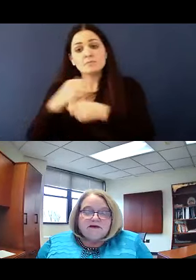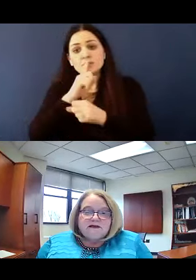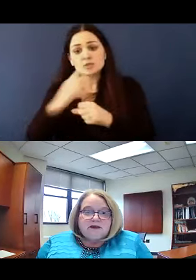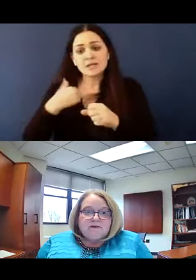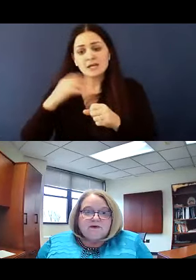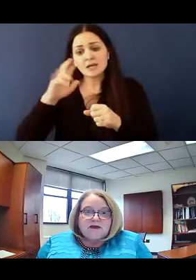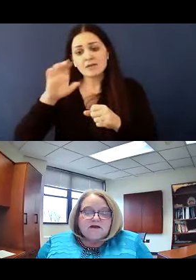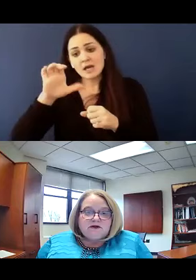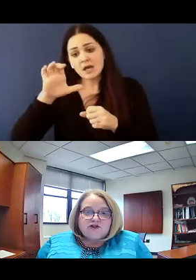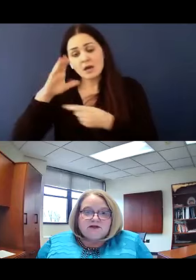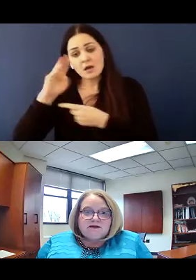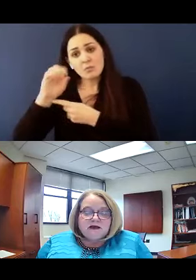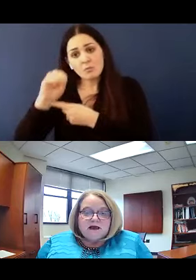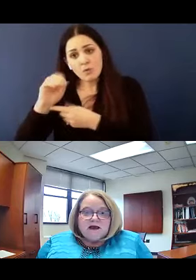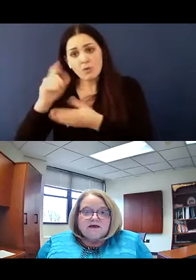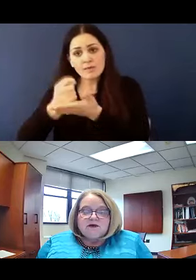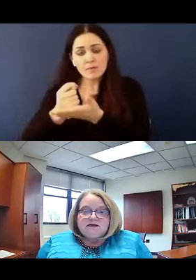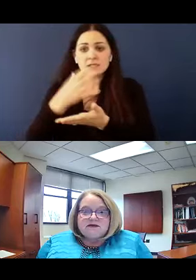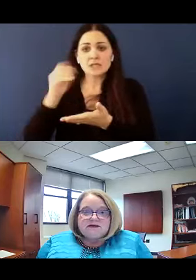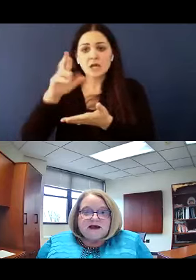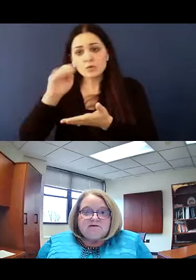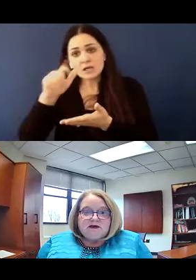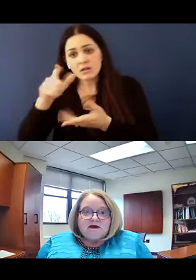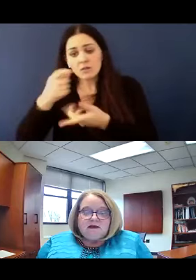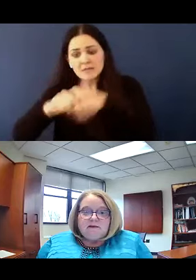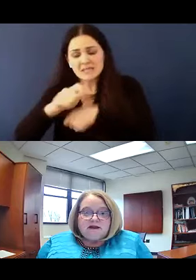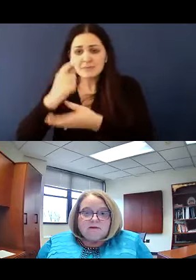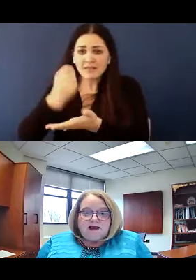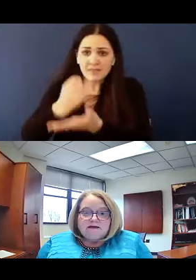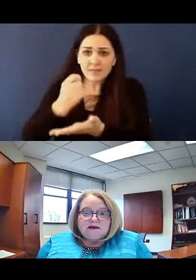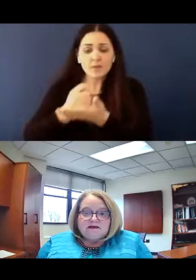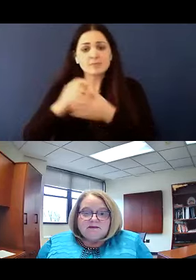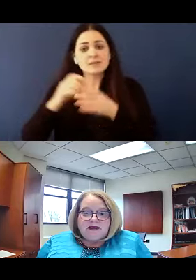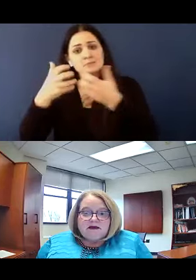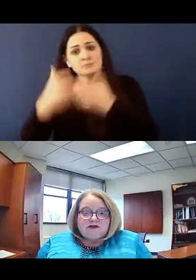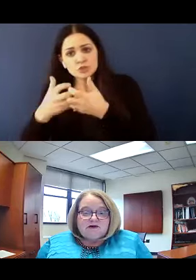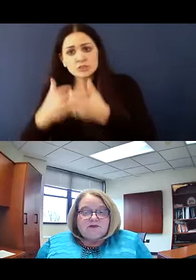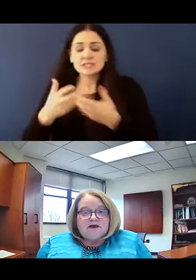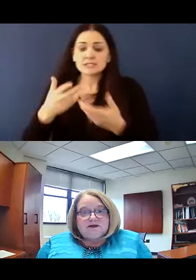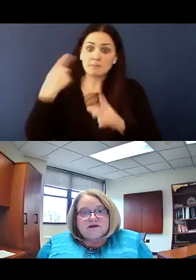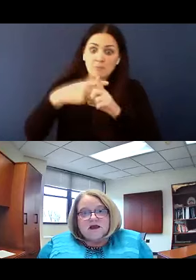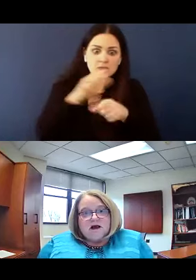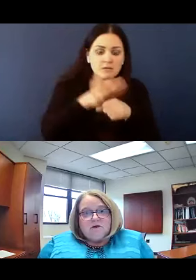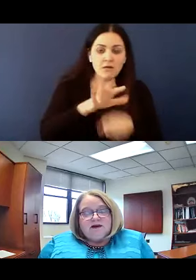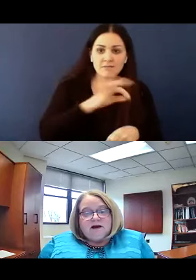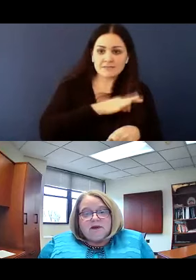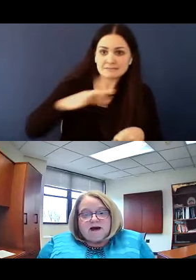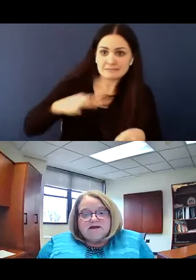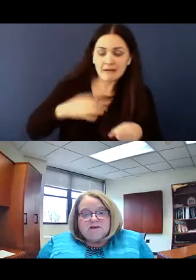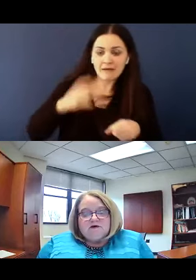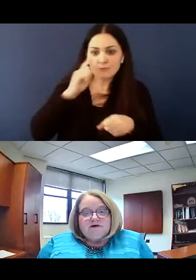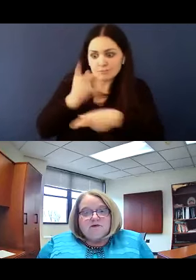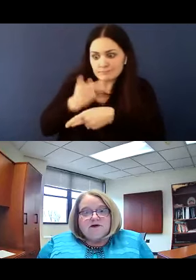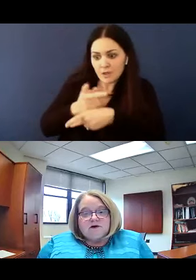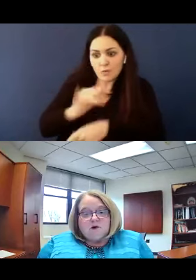replacement therapies that people need in the machines, as well as the staffing and the bed capacity to manage those patients would not